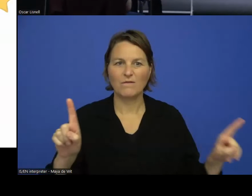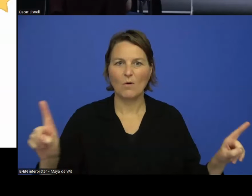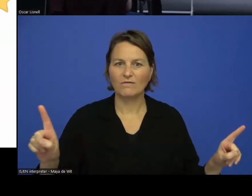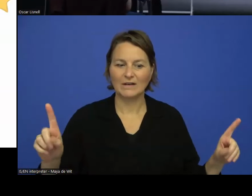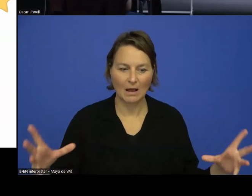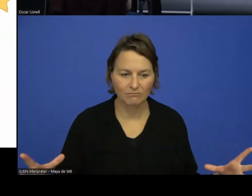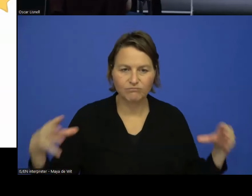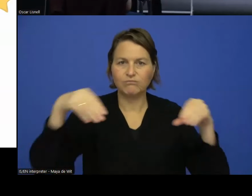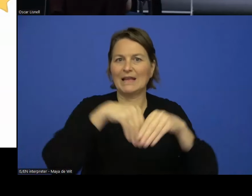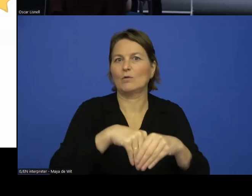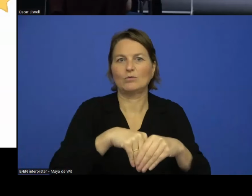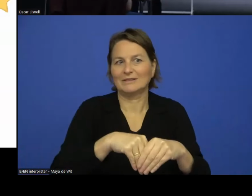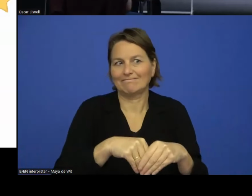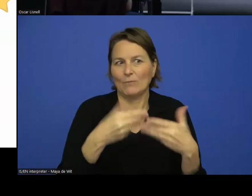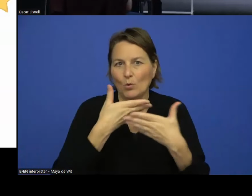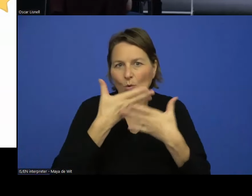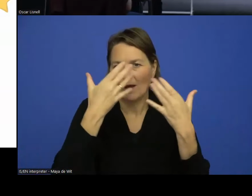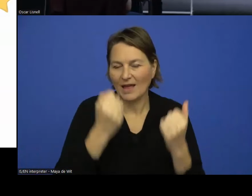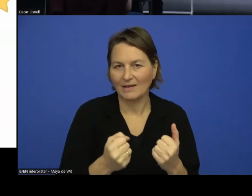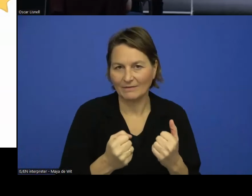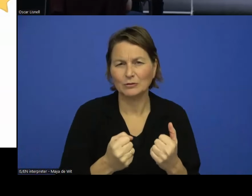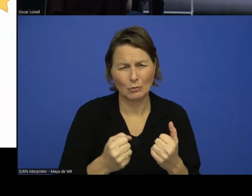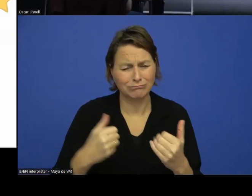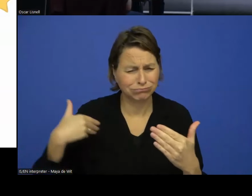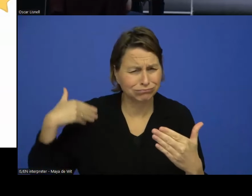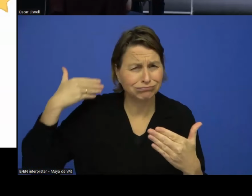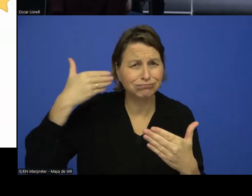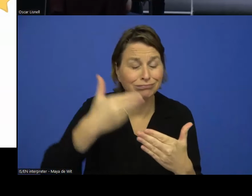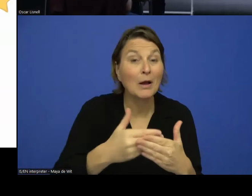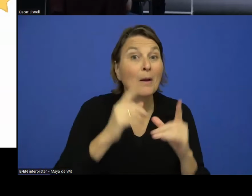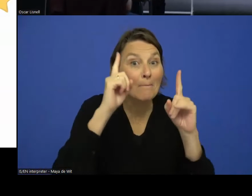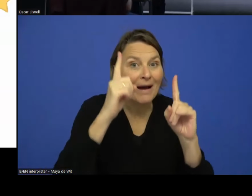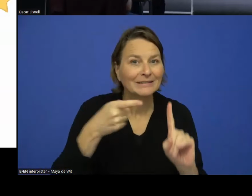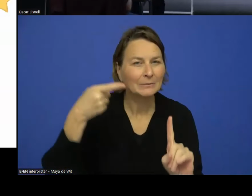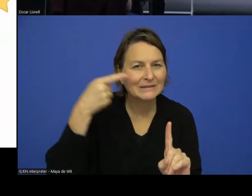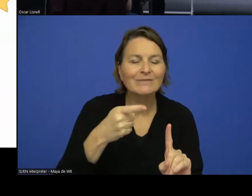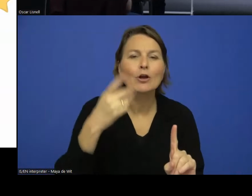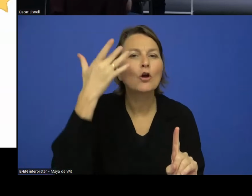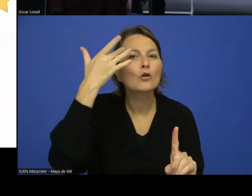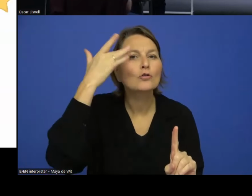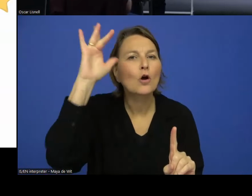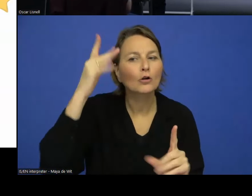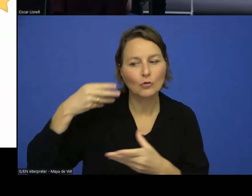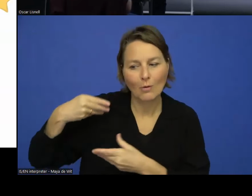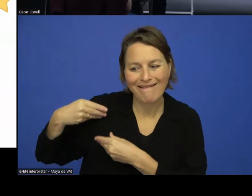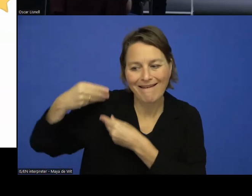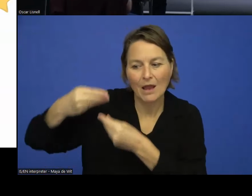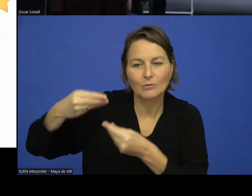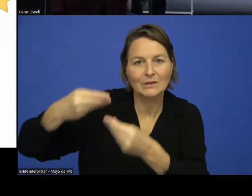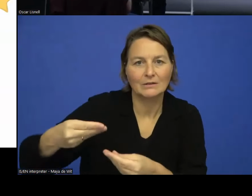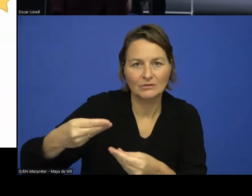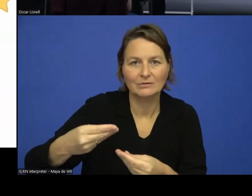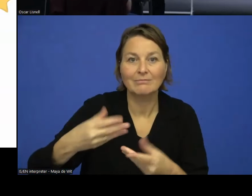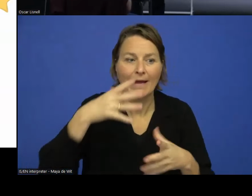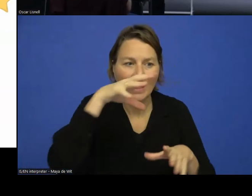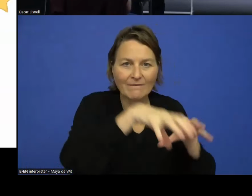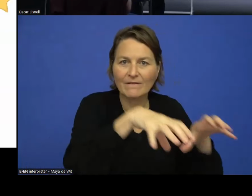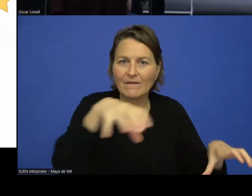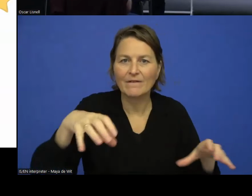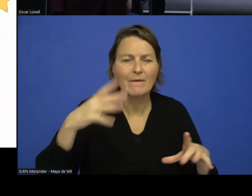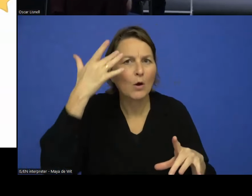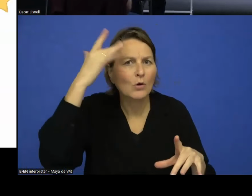long history. But more importantly, when he talks about cultural heritage, what is it that they really feel, and how does this